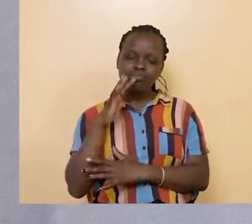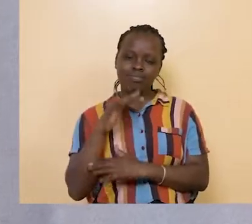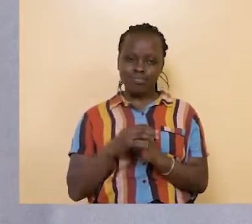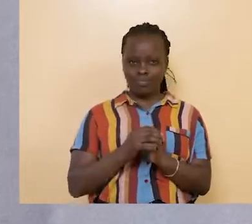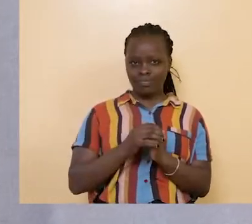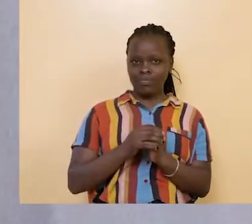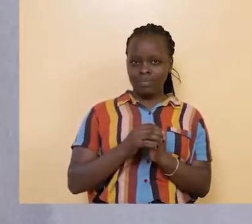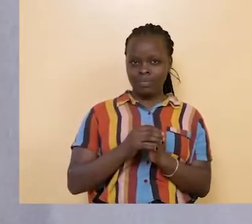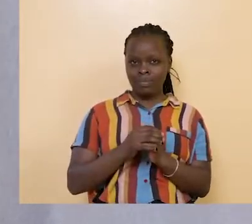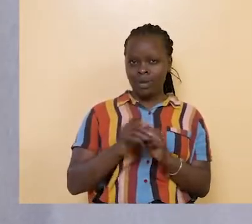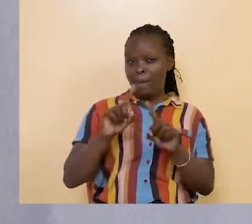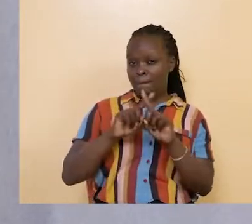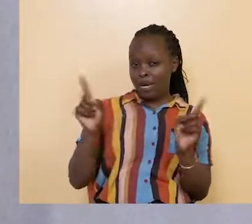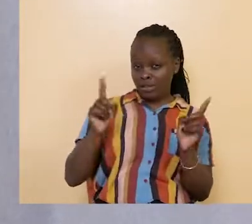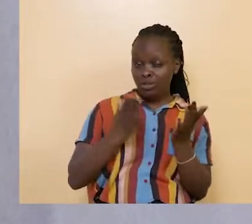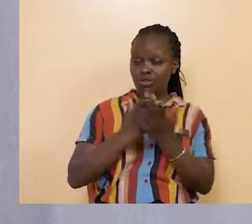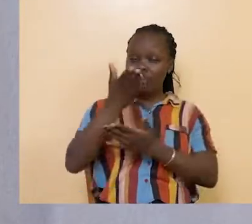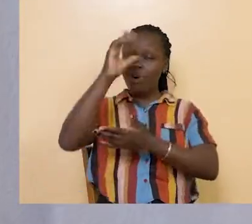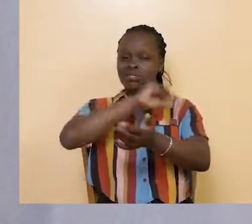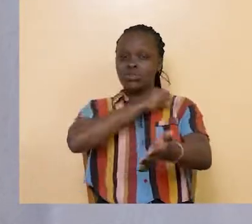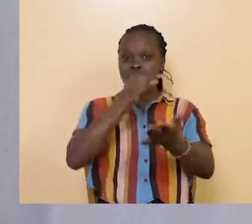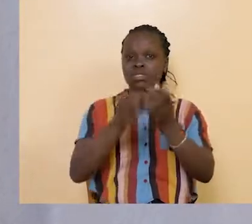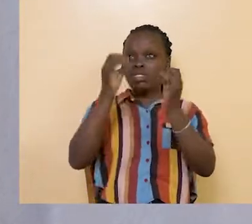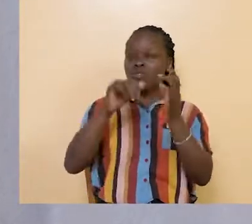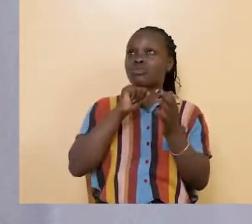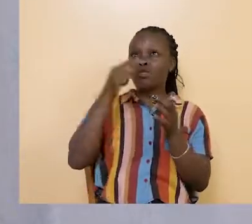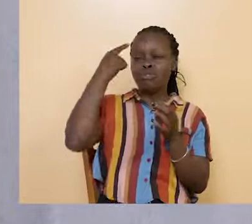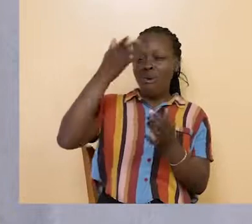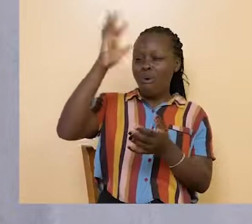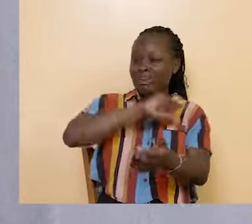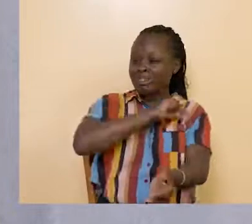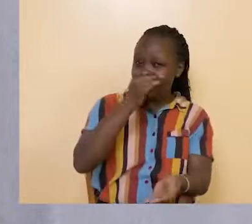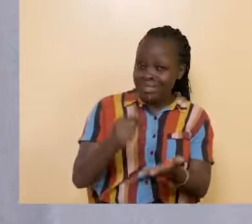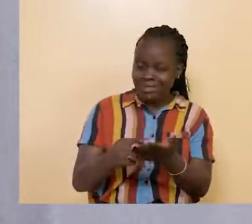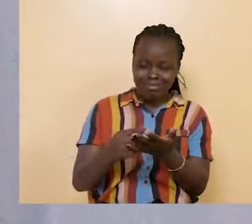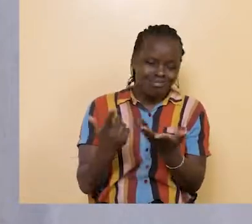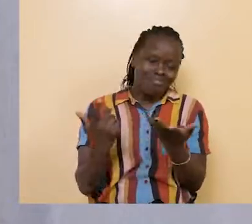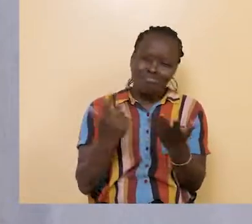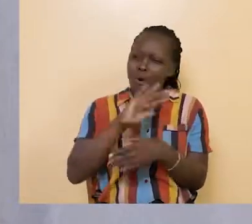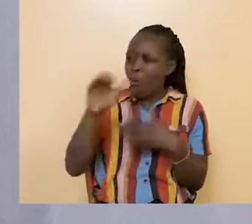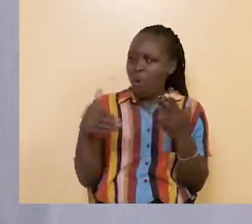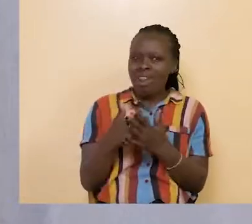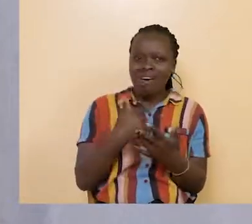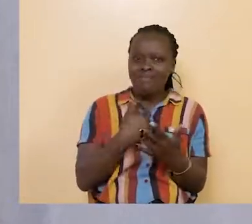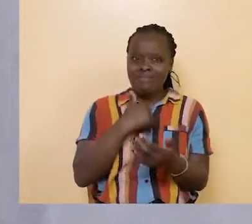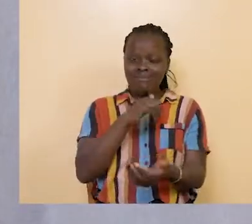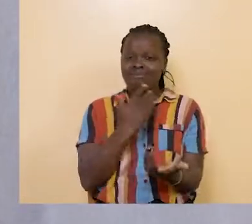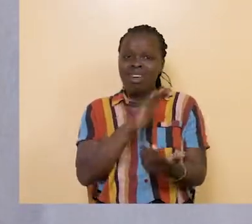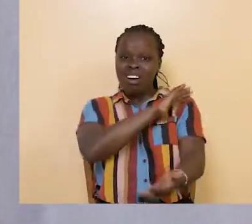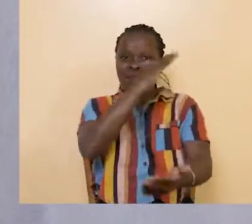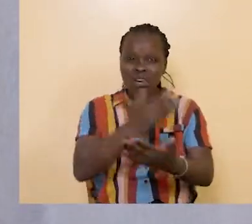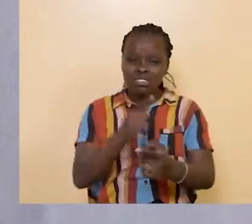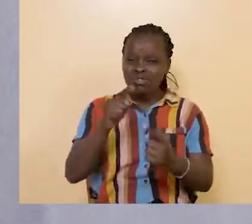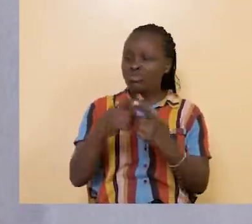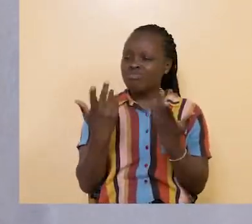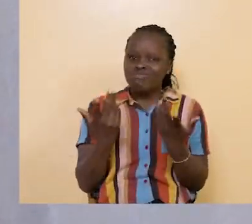lives. But by the grace of God, if it wasn't for the grace of God, we would have absolutely no capacity